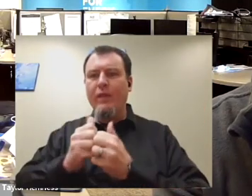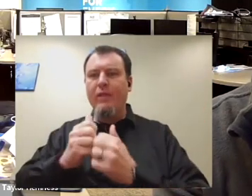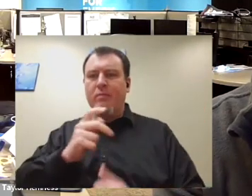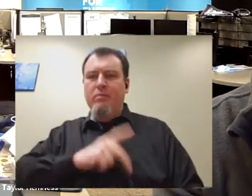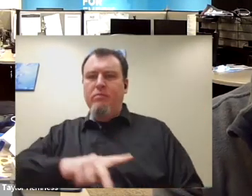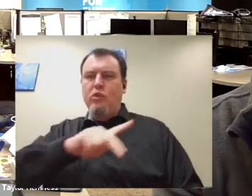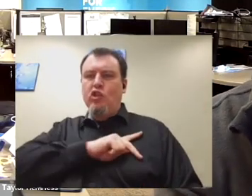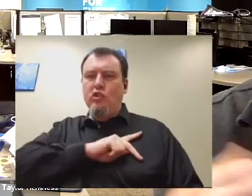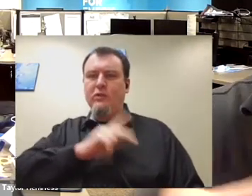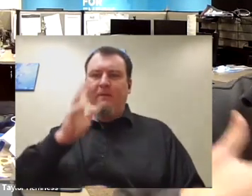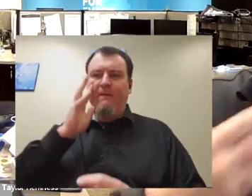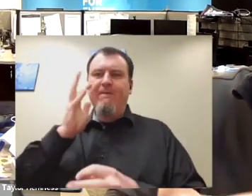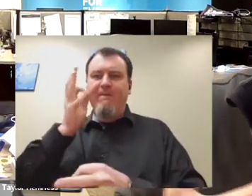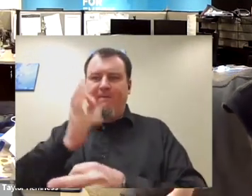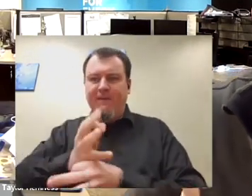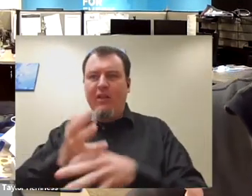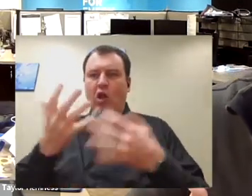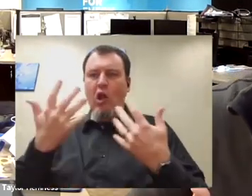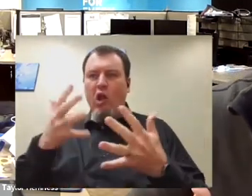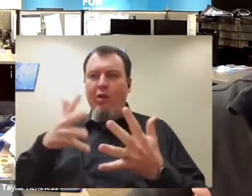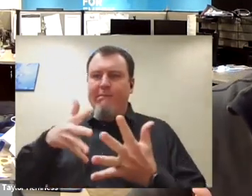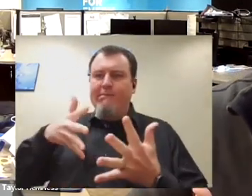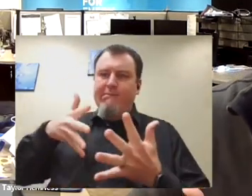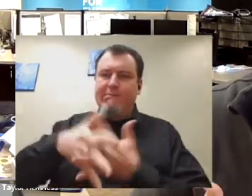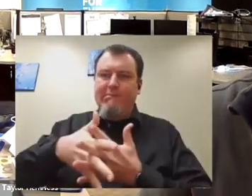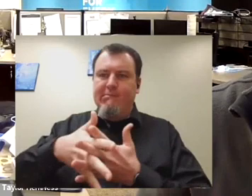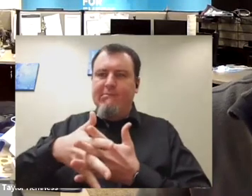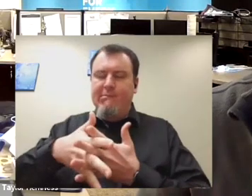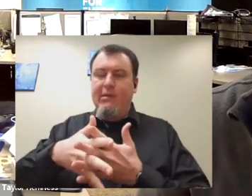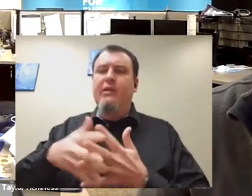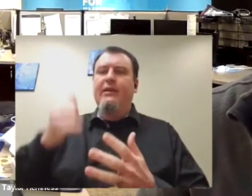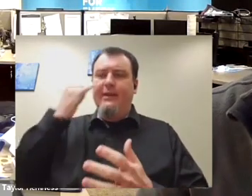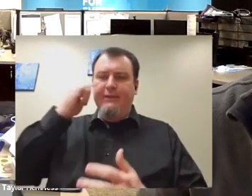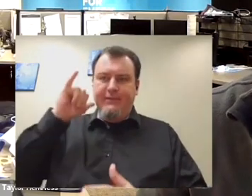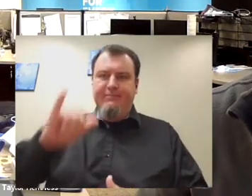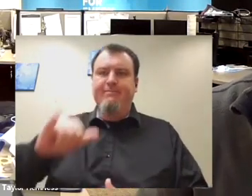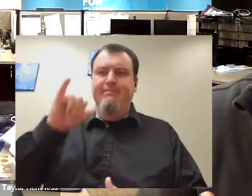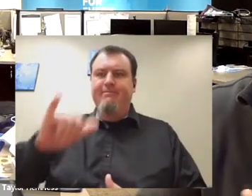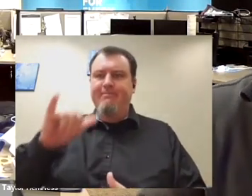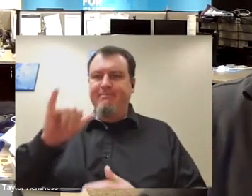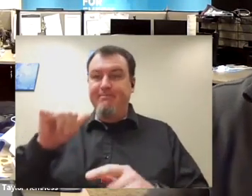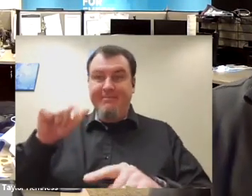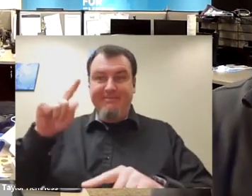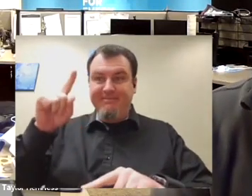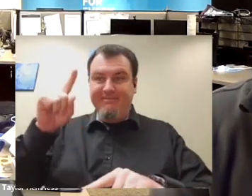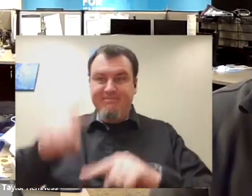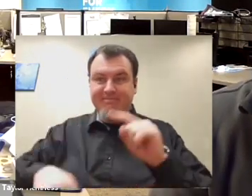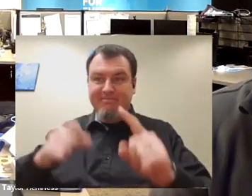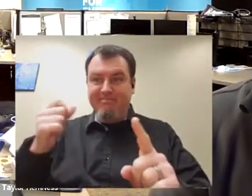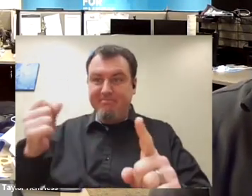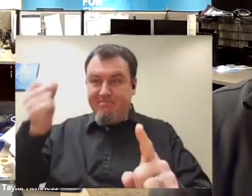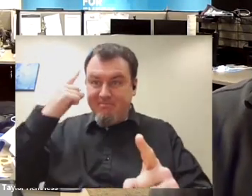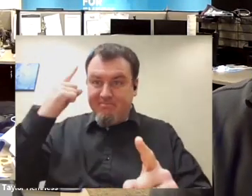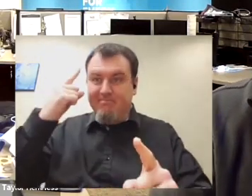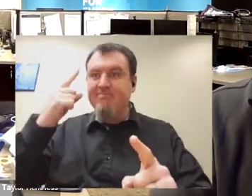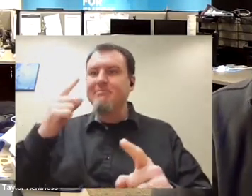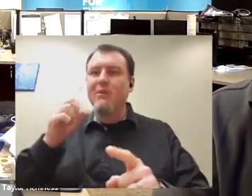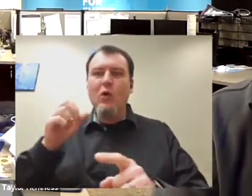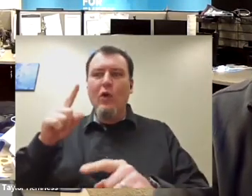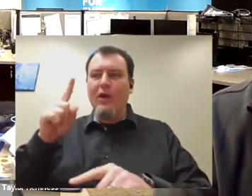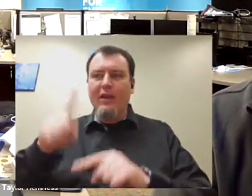be like with a personal faith already ingrained if all of a sudden I